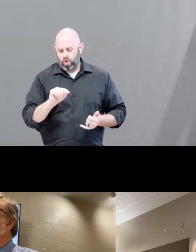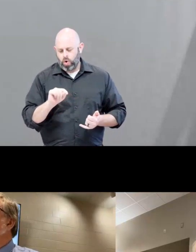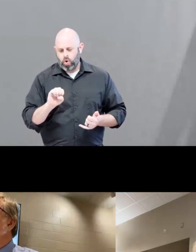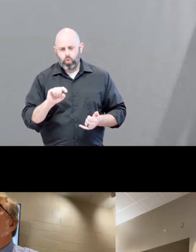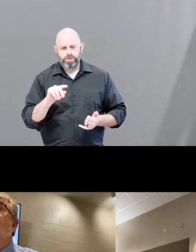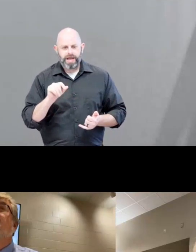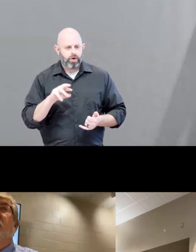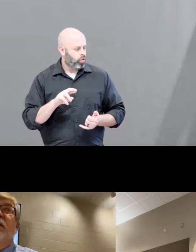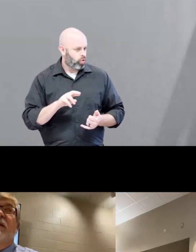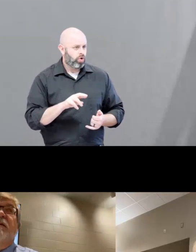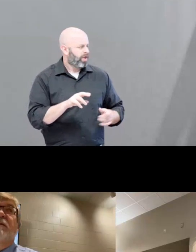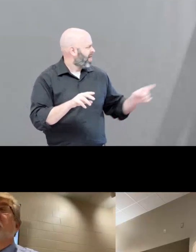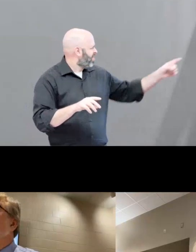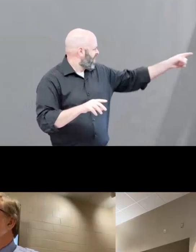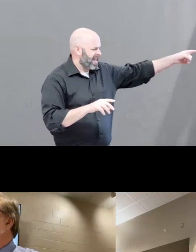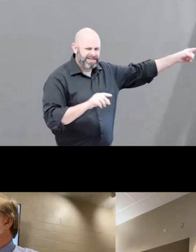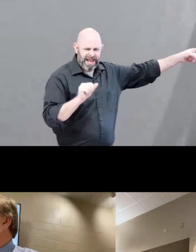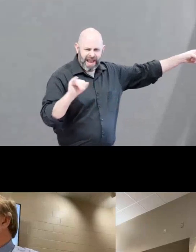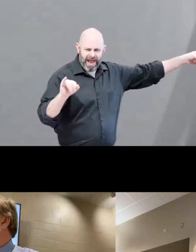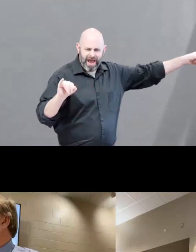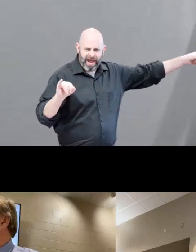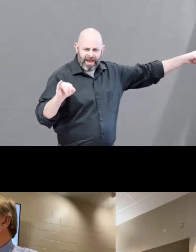AI?